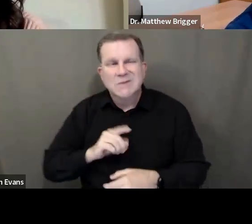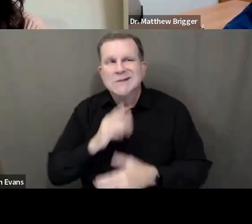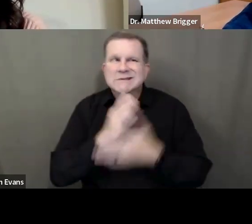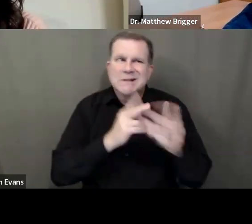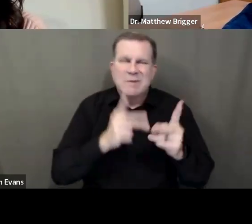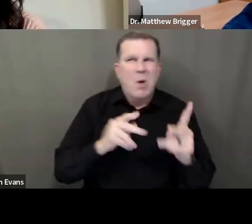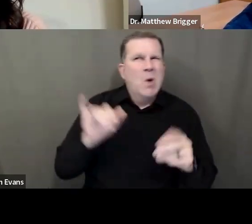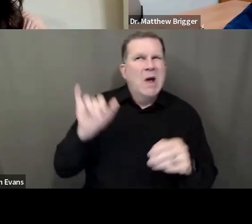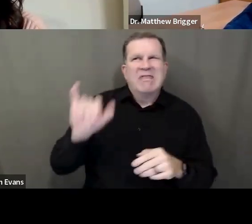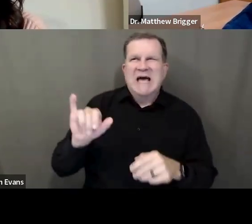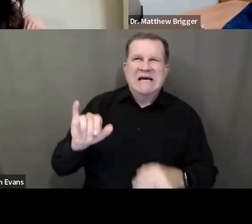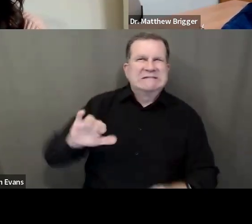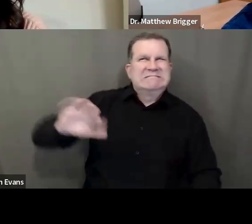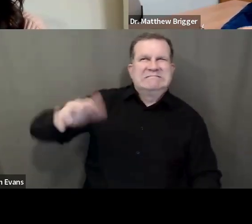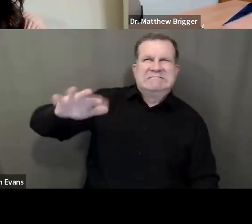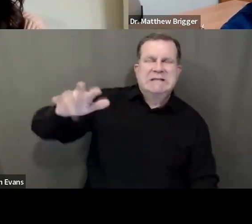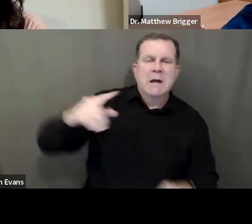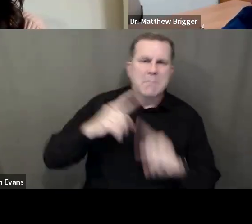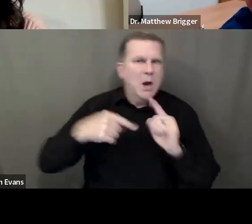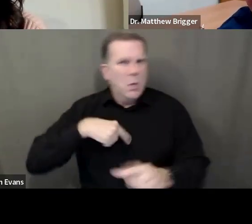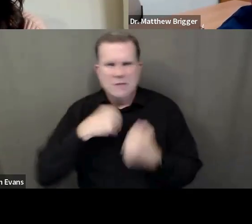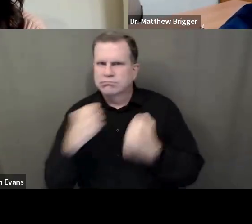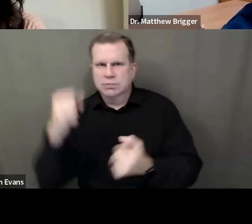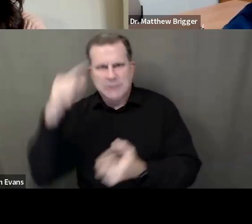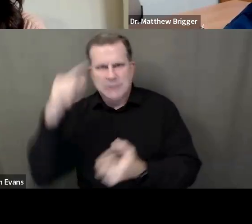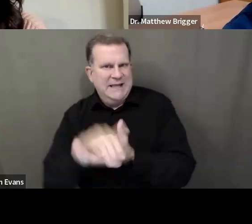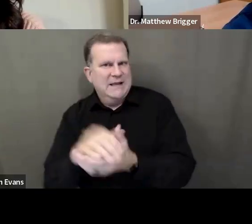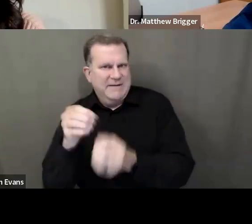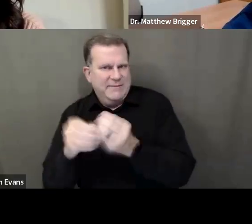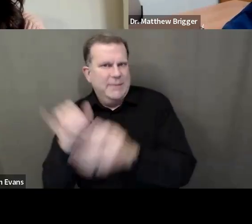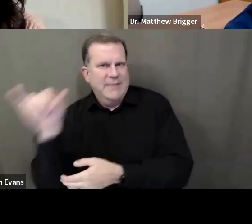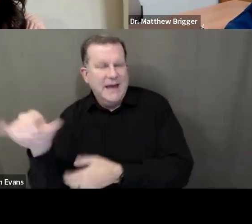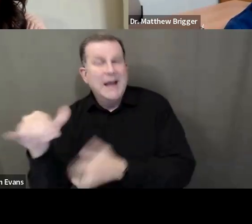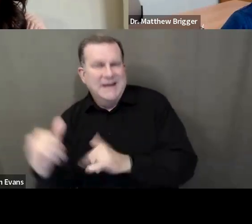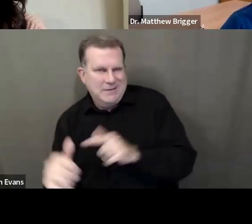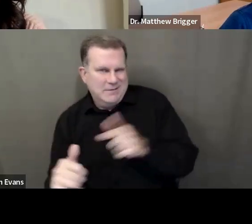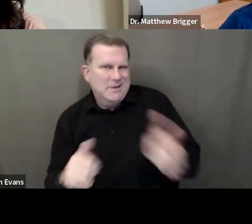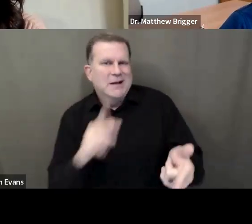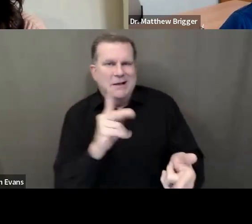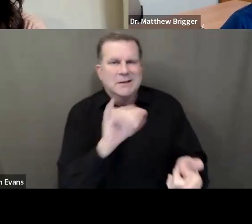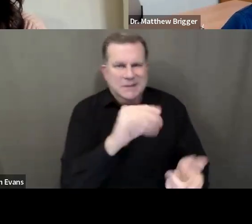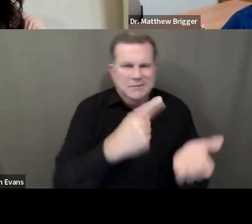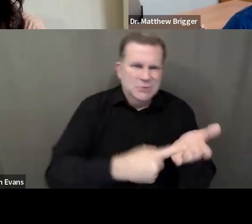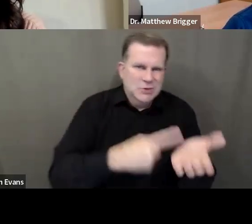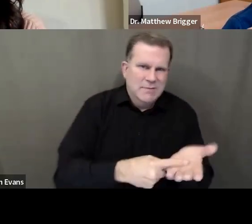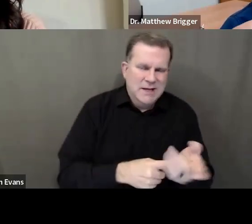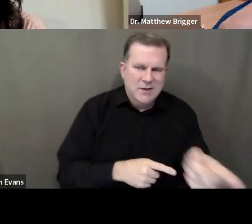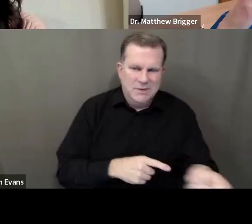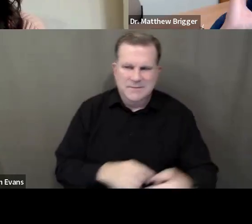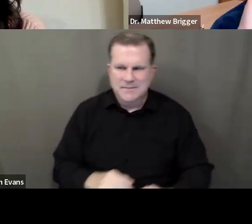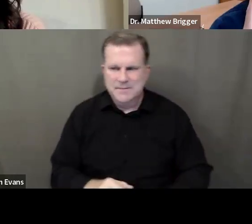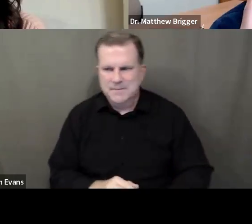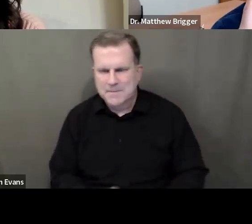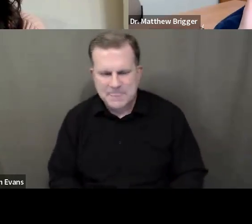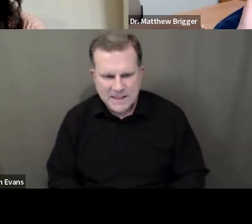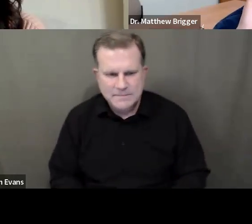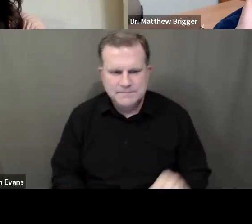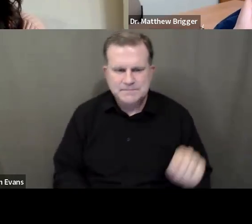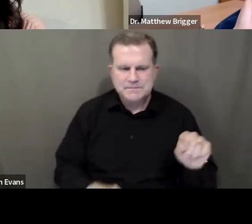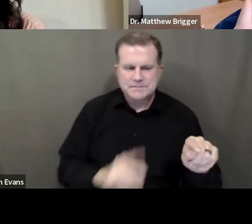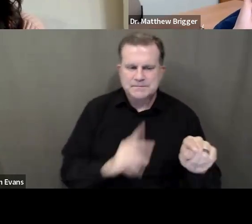think that it does make a huge difference. So with that, I'll let Kim sort of talk about some of the individual sort of Yeah, thoughts.